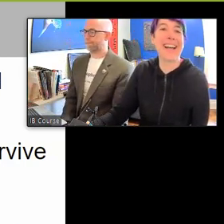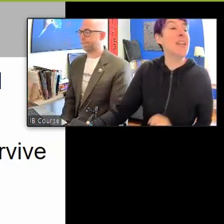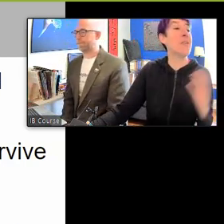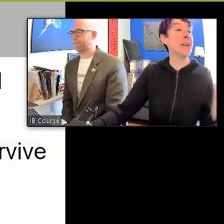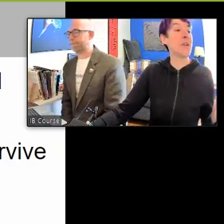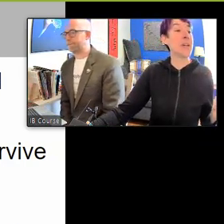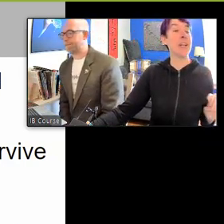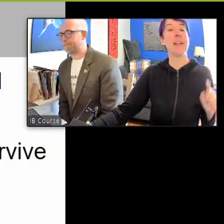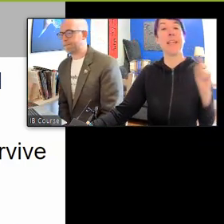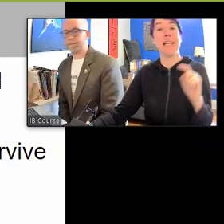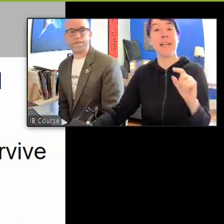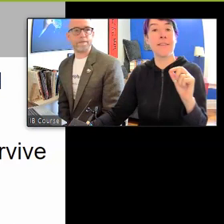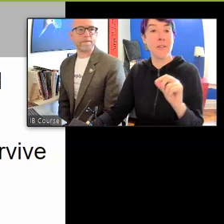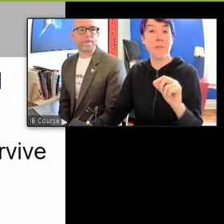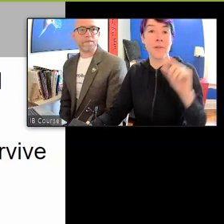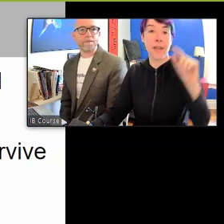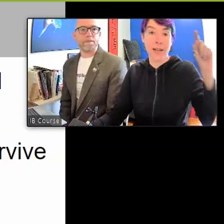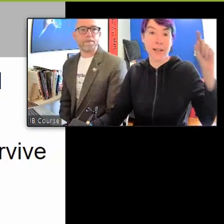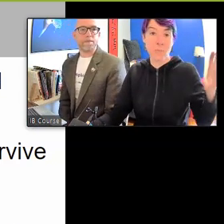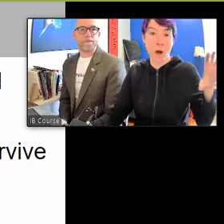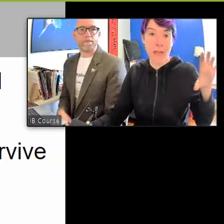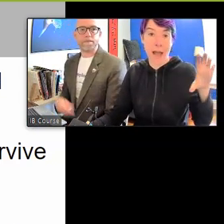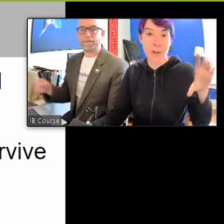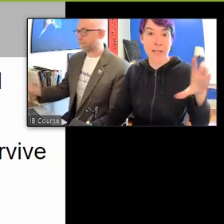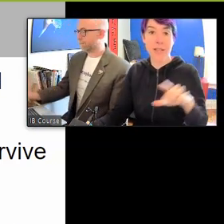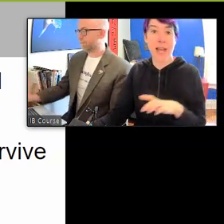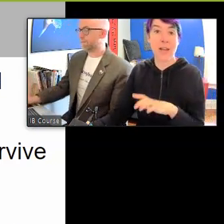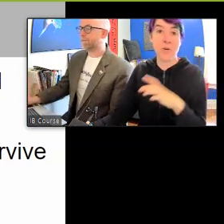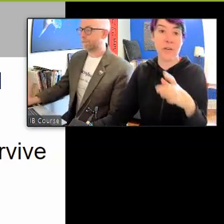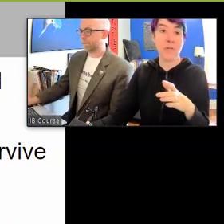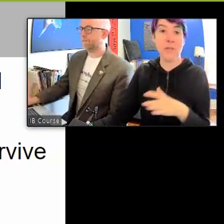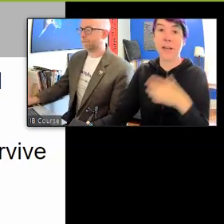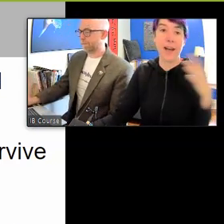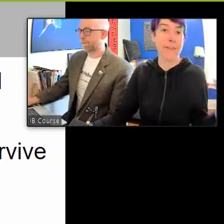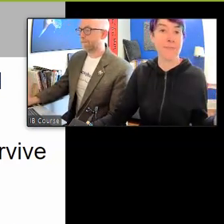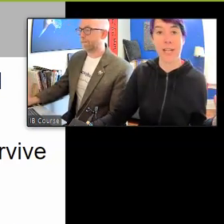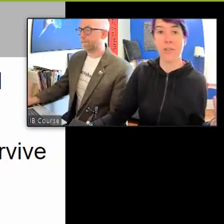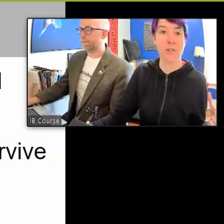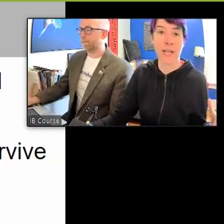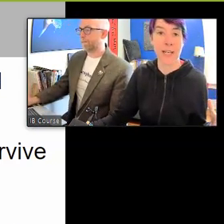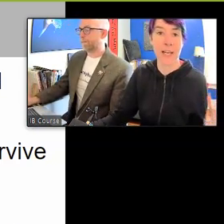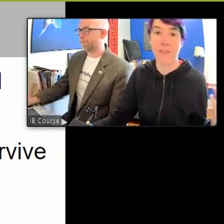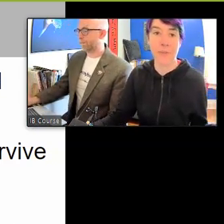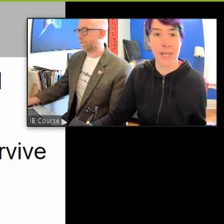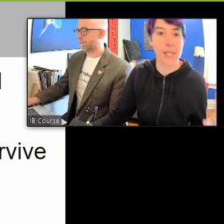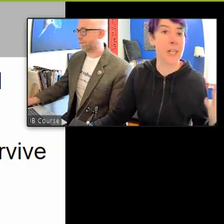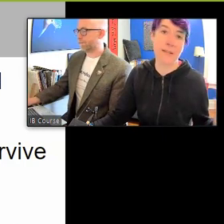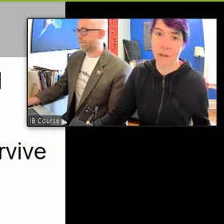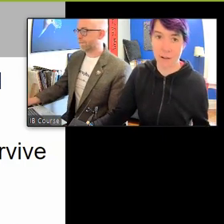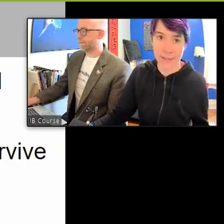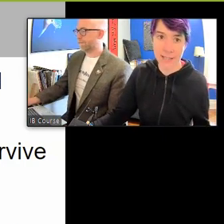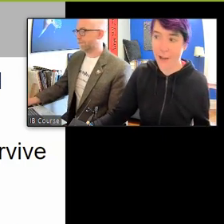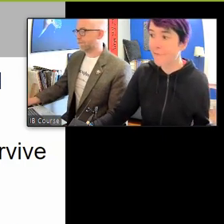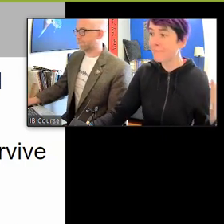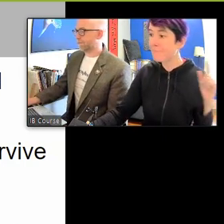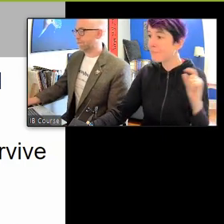Okay, so here's a question that links to that small abstract that you can use to kind of test your understanding of the implications and all